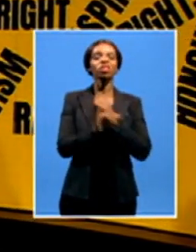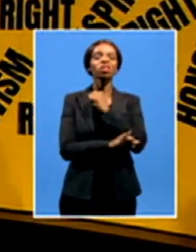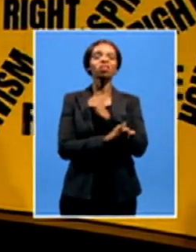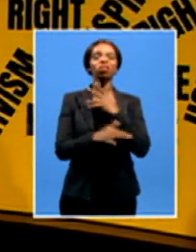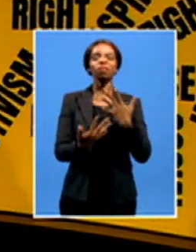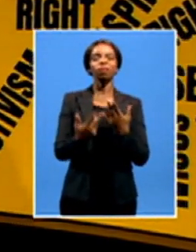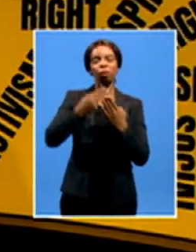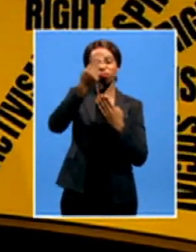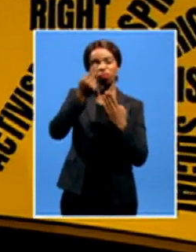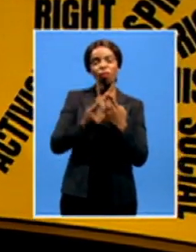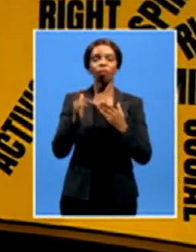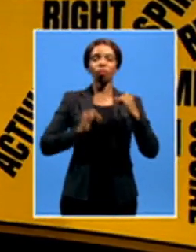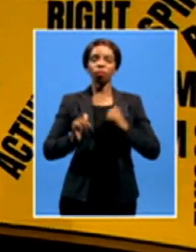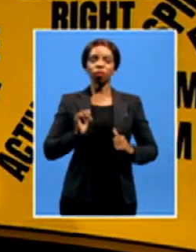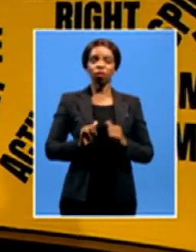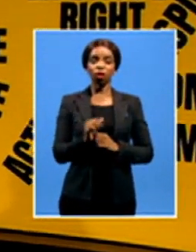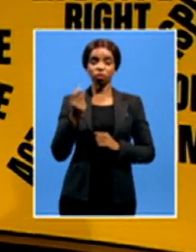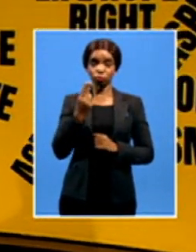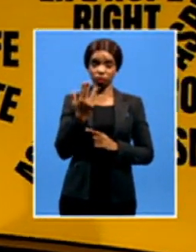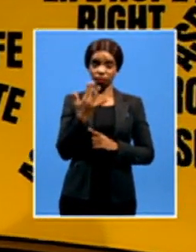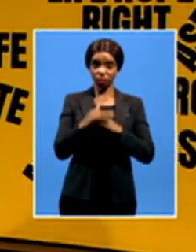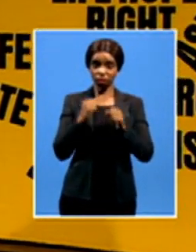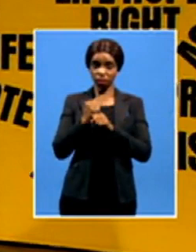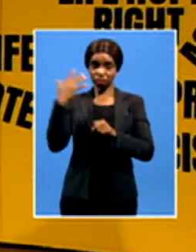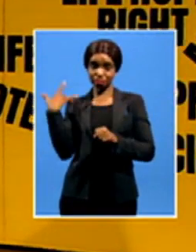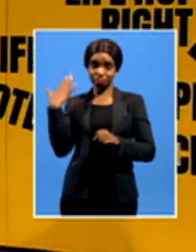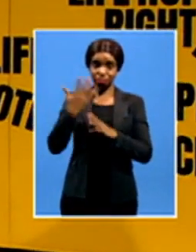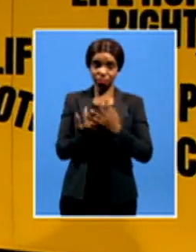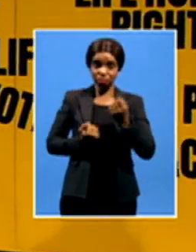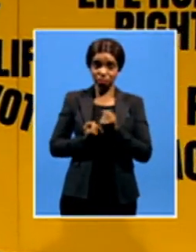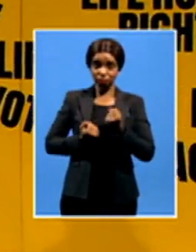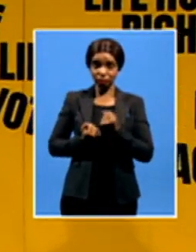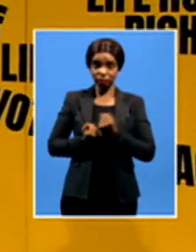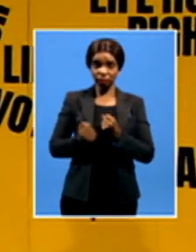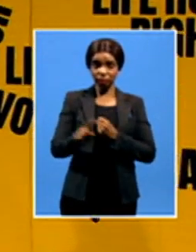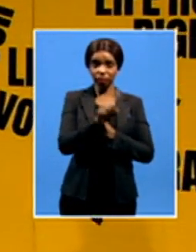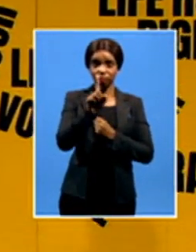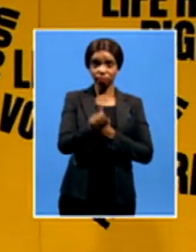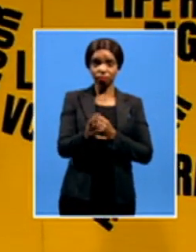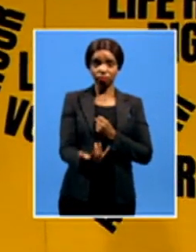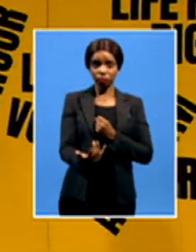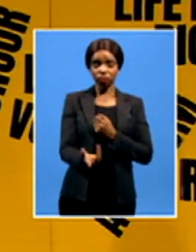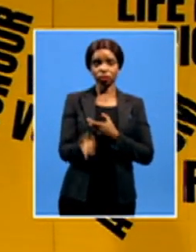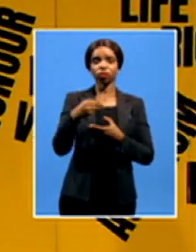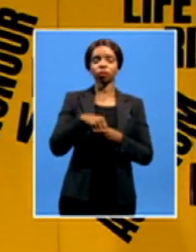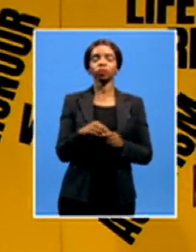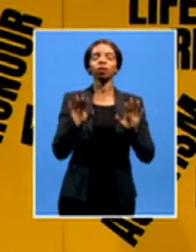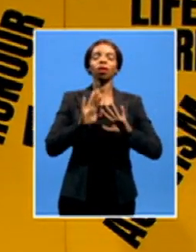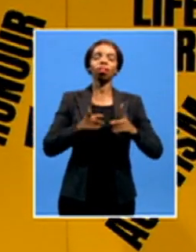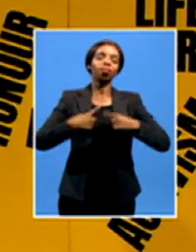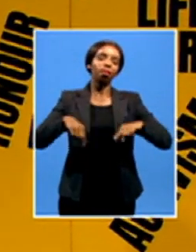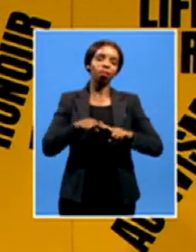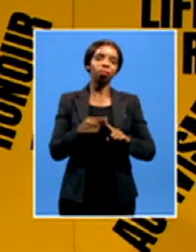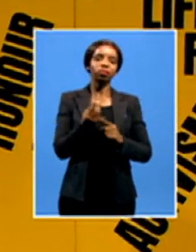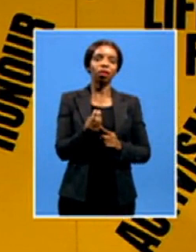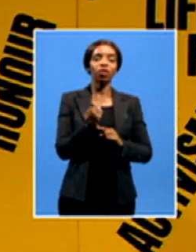been supported these last 25 years? You choose from our standard colors. Here are our paddles here in studio. Green is yes,